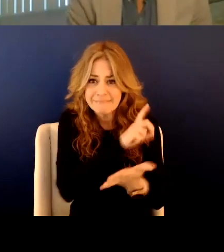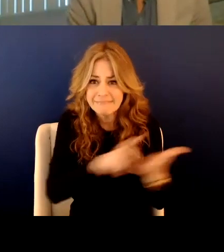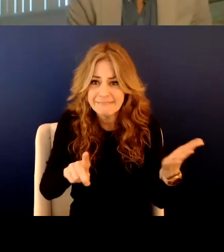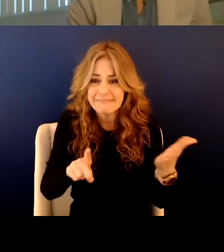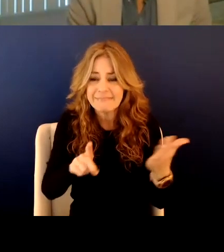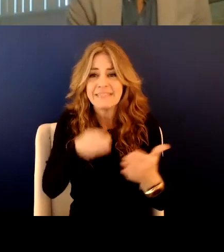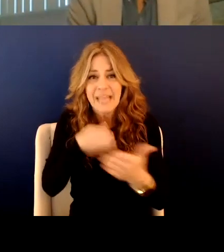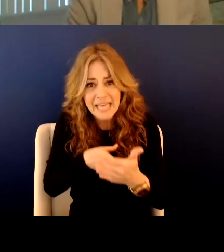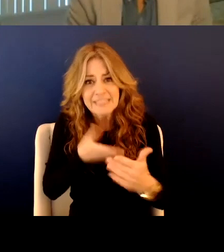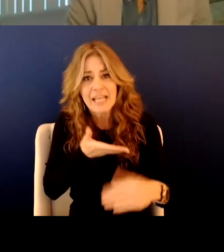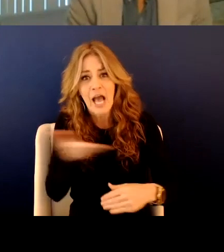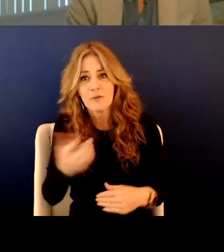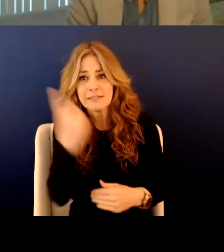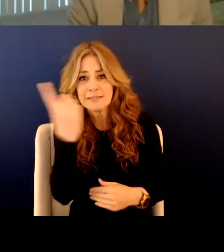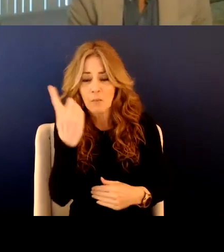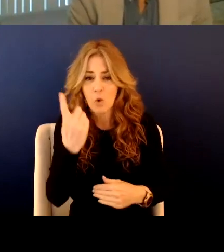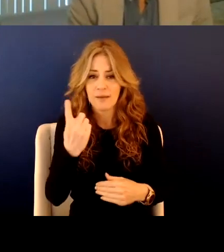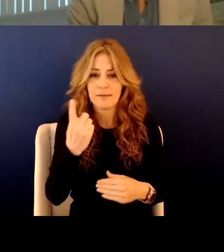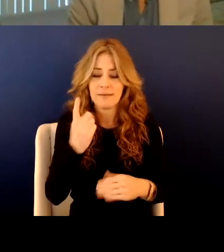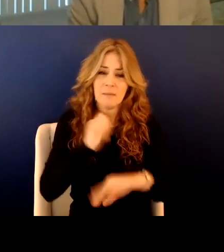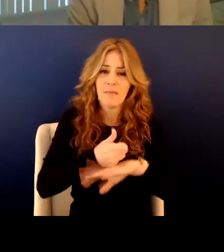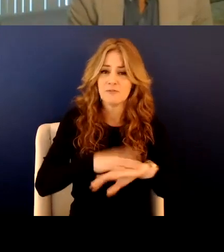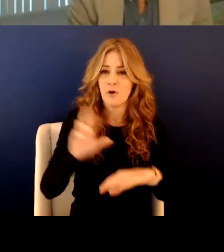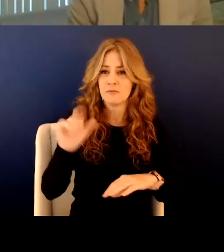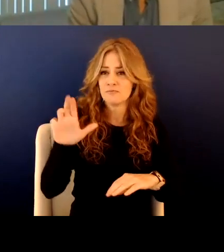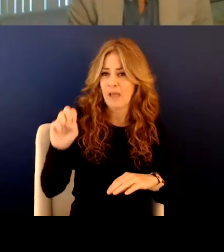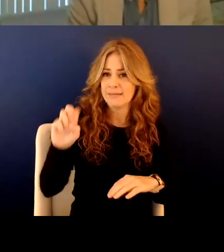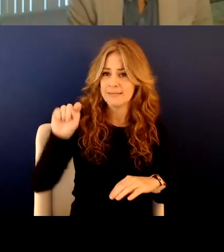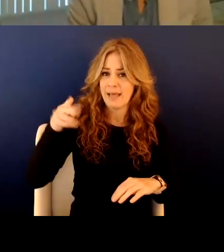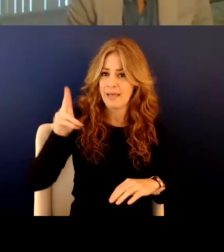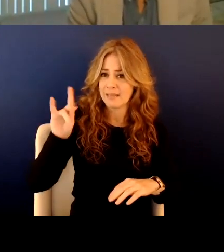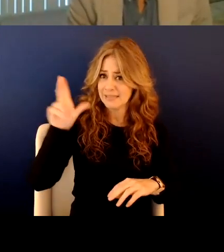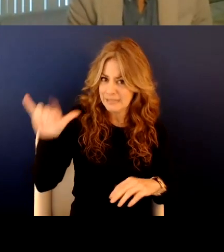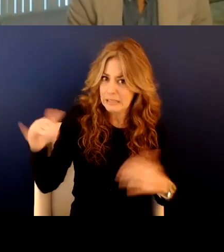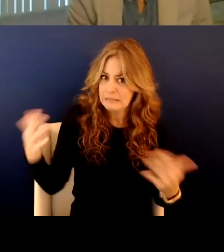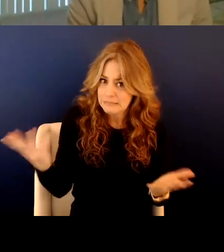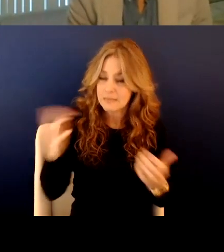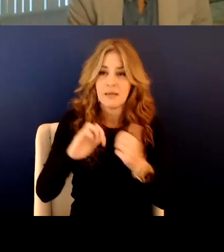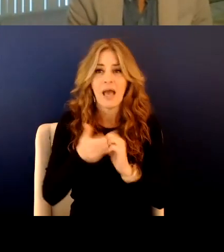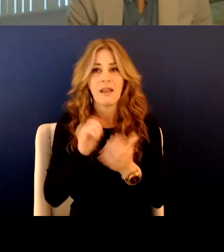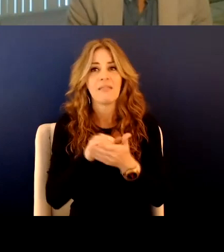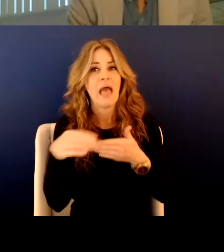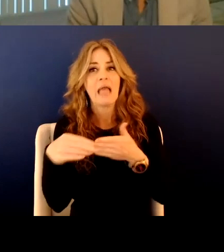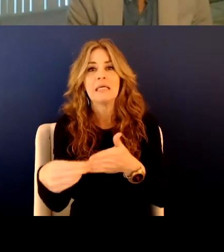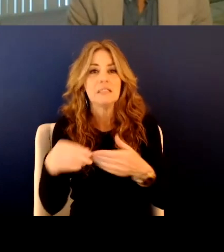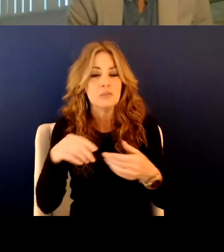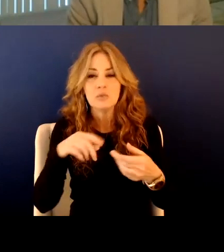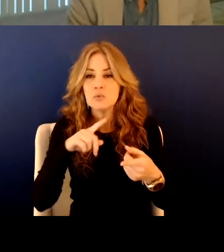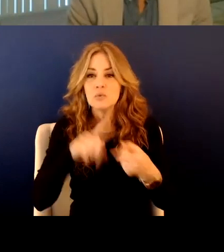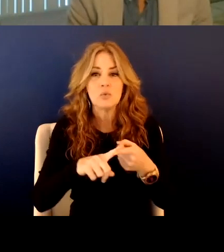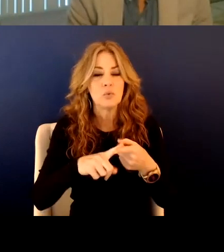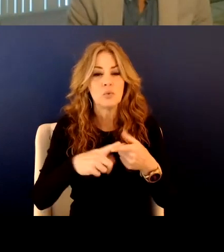against hiring someone on the basis of their race or ethnicity? Additionally, how might this lead to the tokenization of these